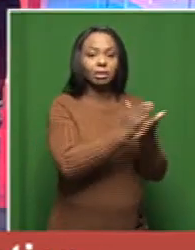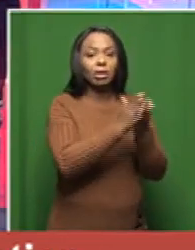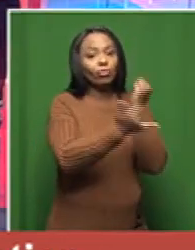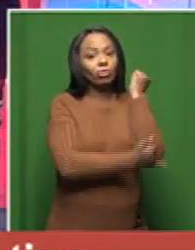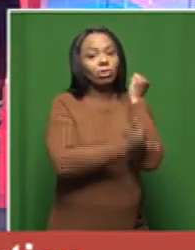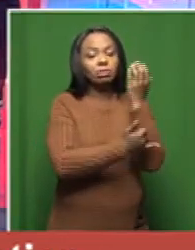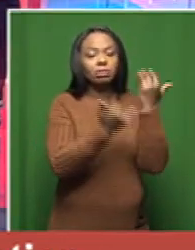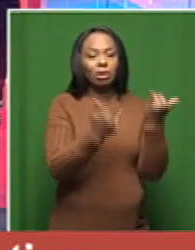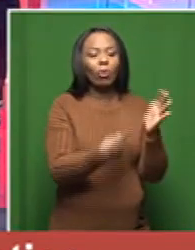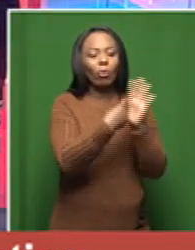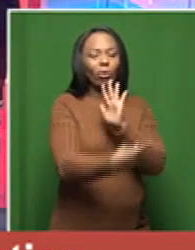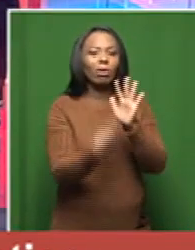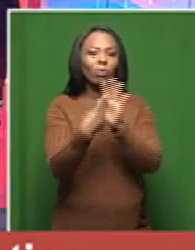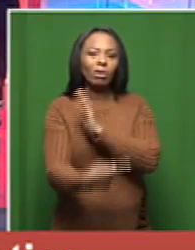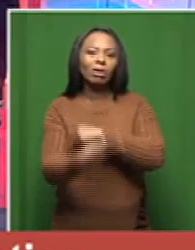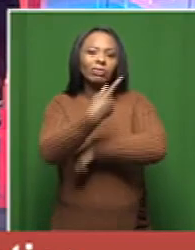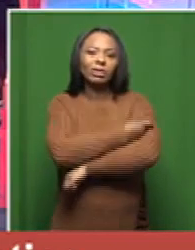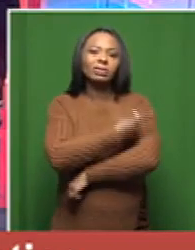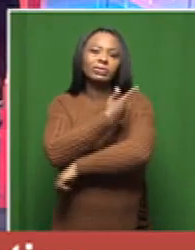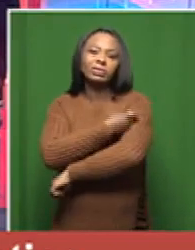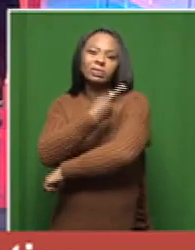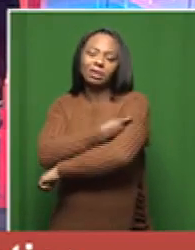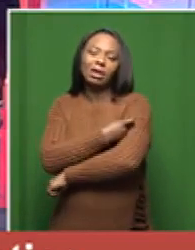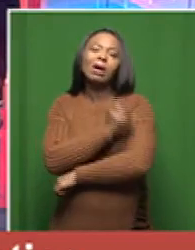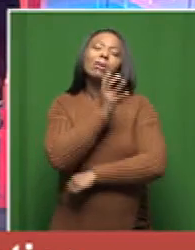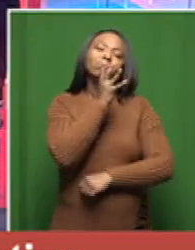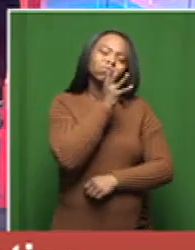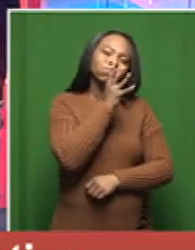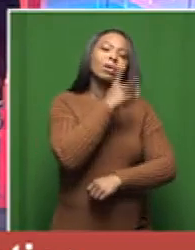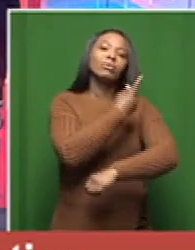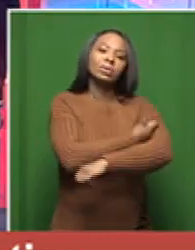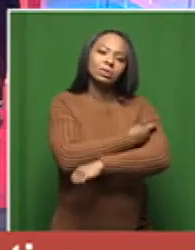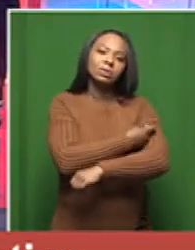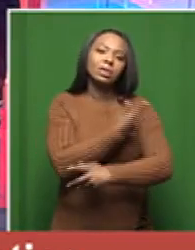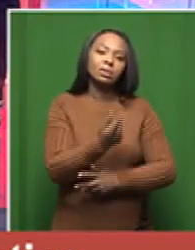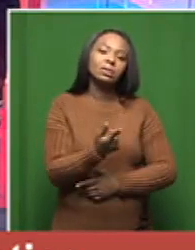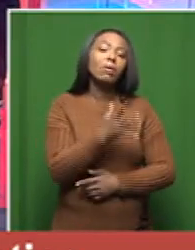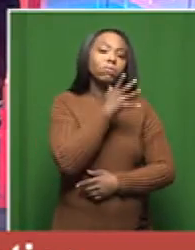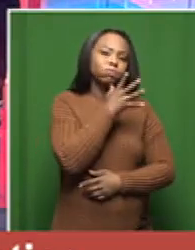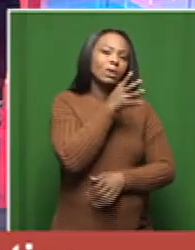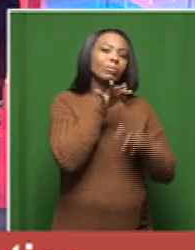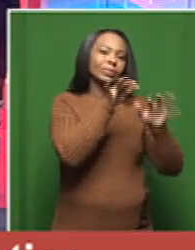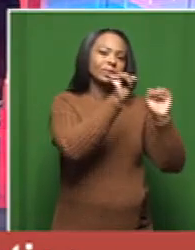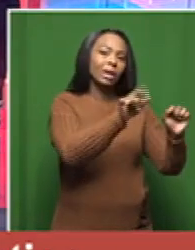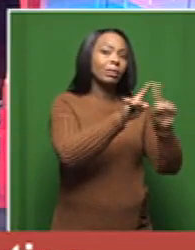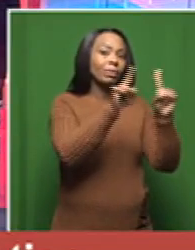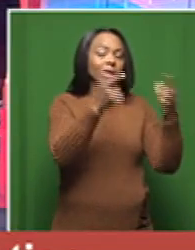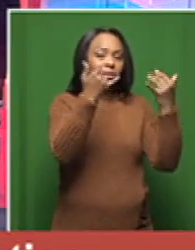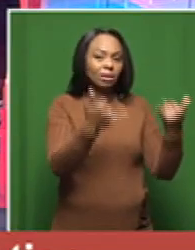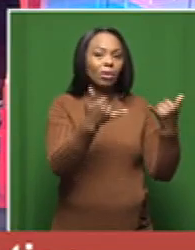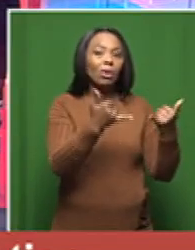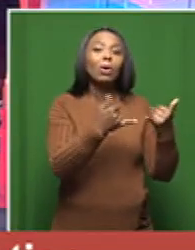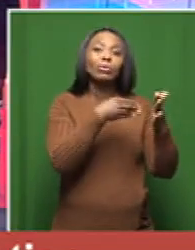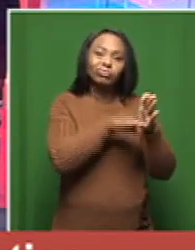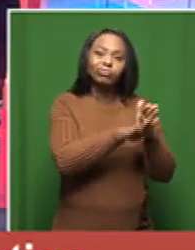week, have vaccinated a lot of people compared to us, but they are already seeing an increase